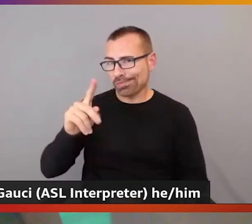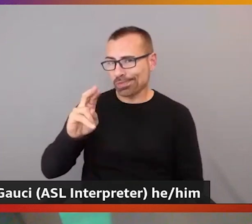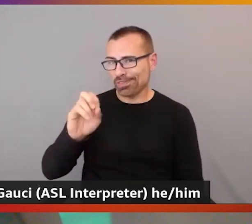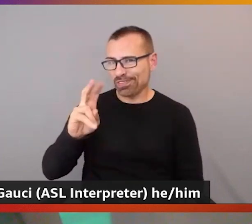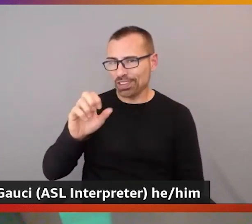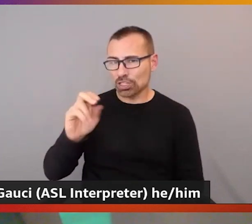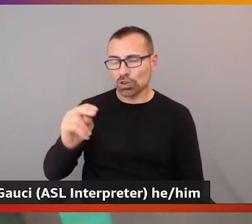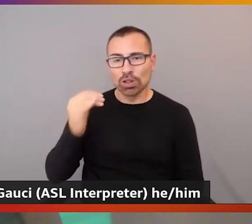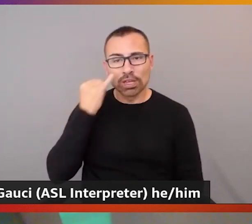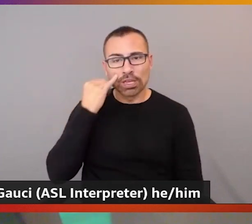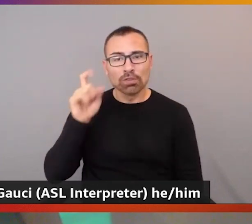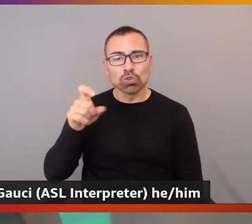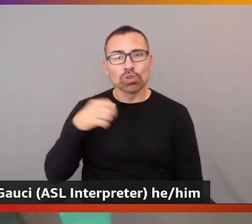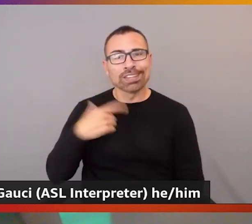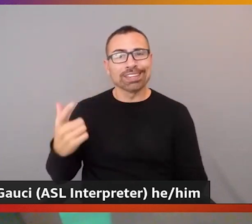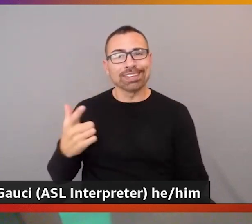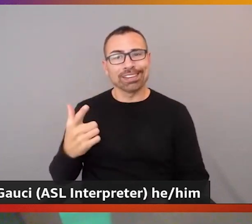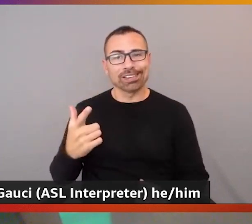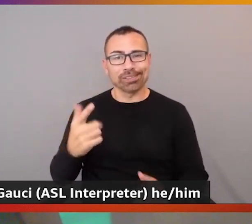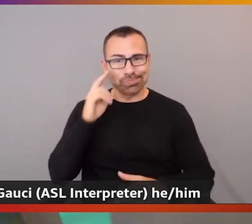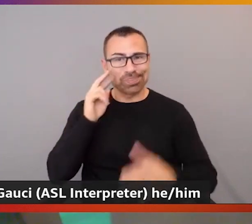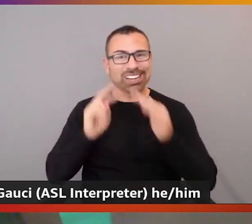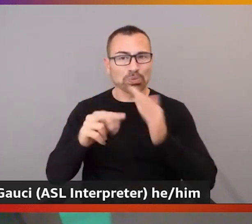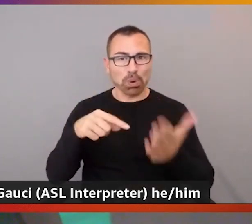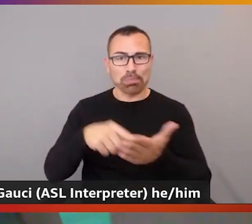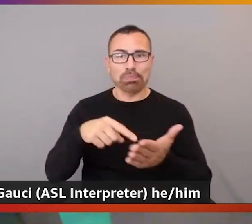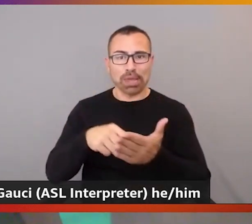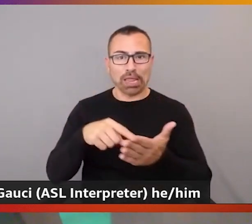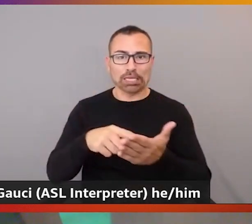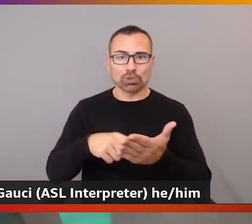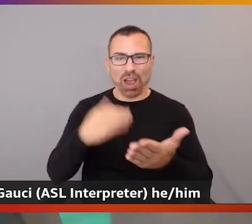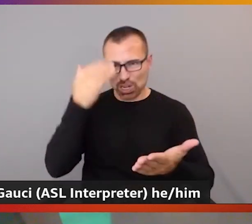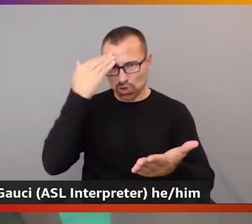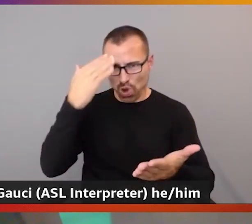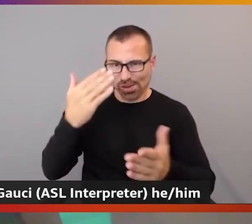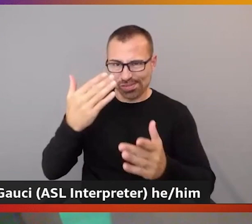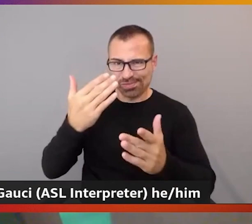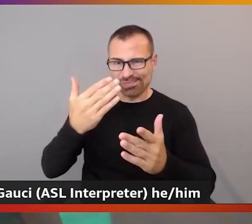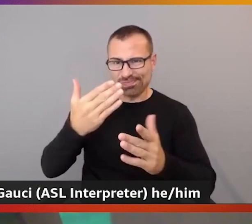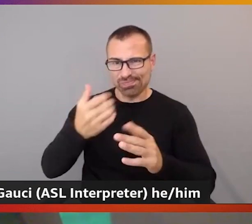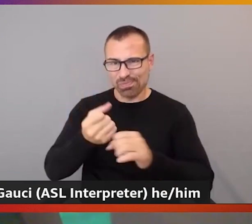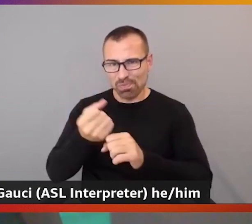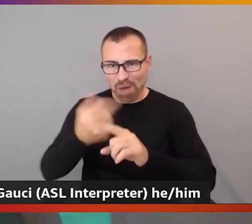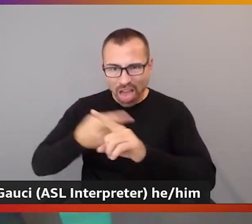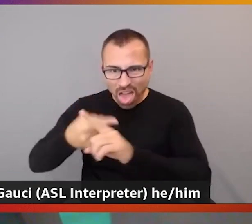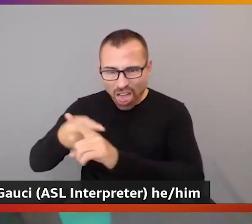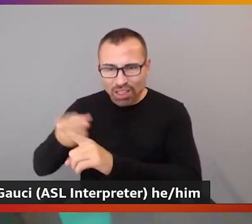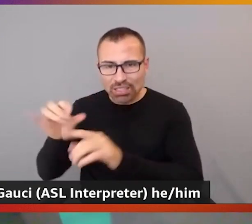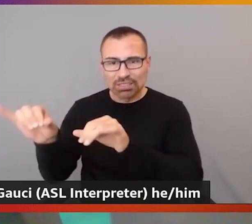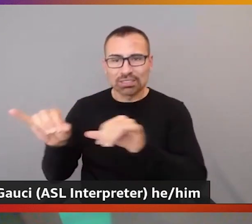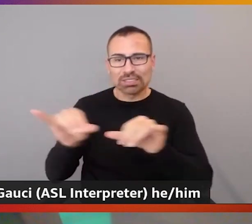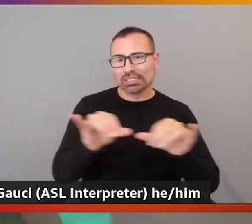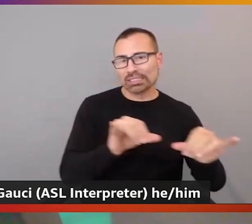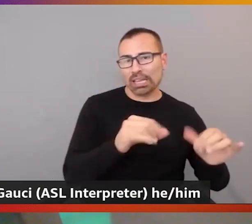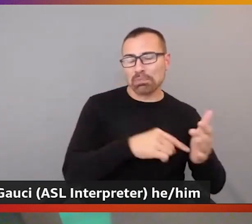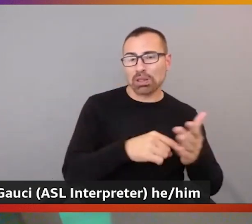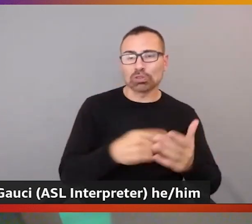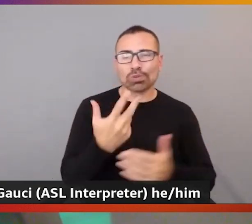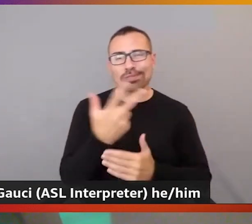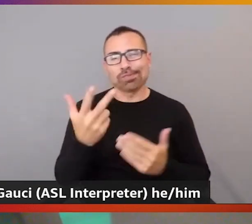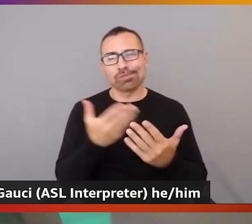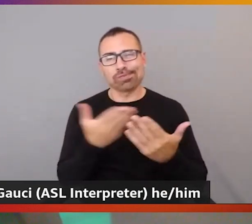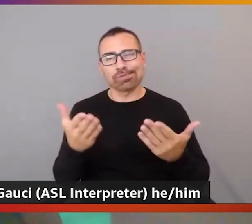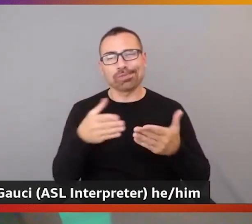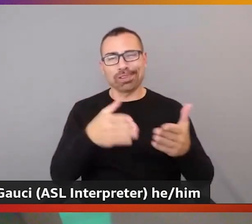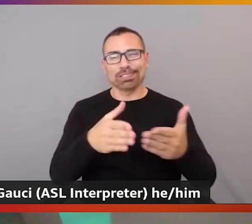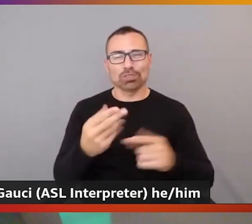example, right? And so I would say these are the three ways, maybe some of the decision criteria you could use for when